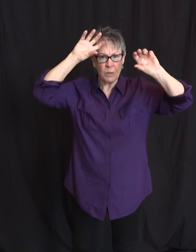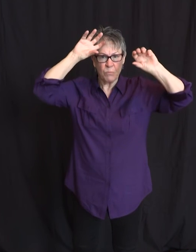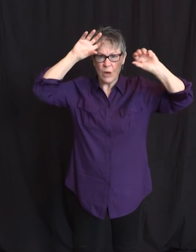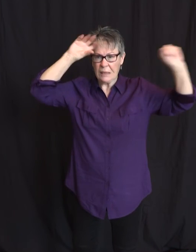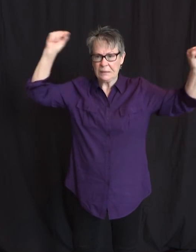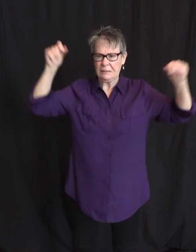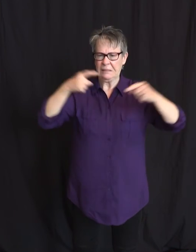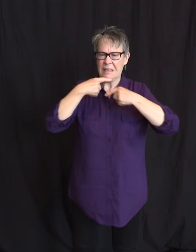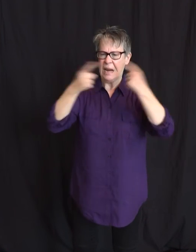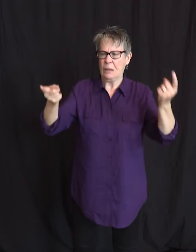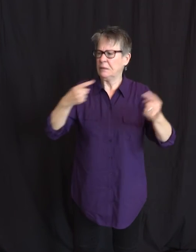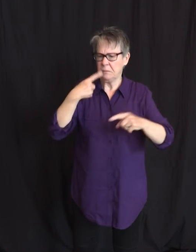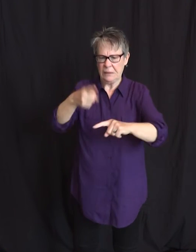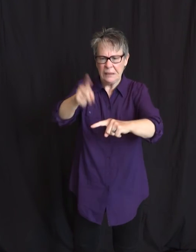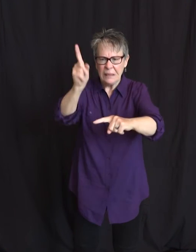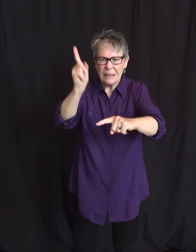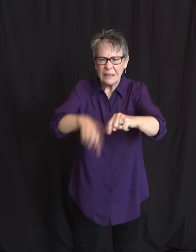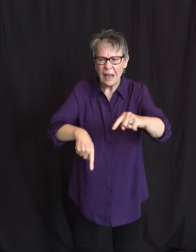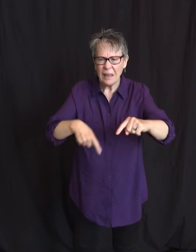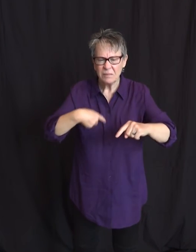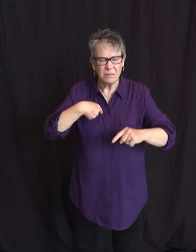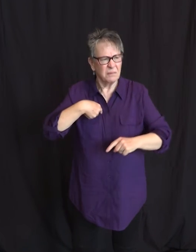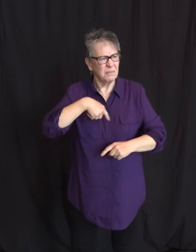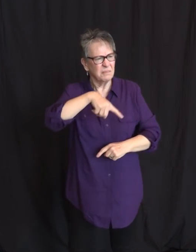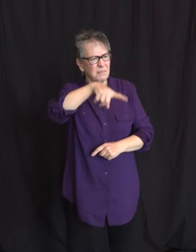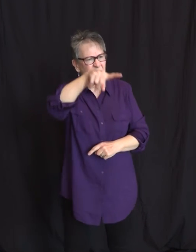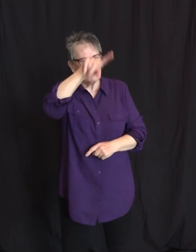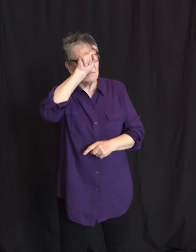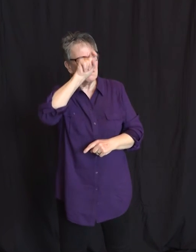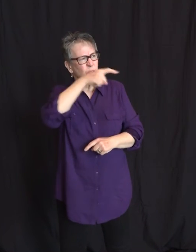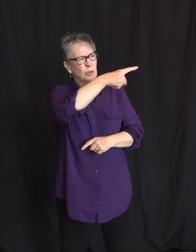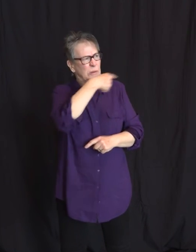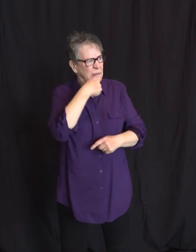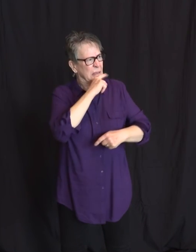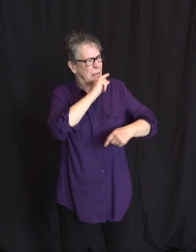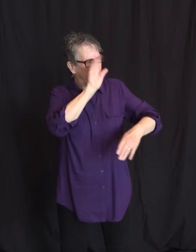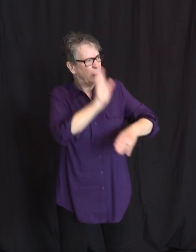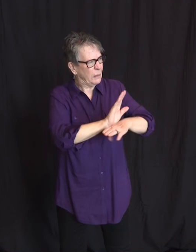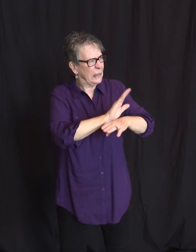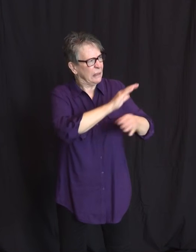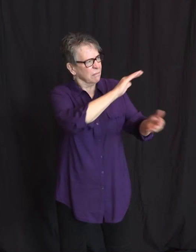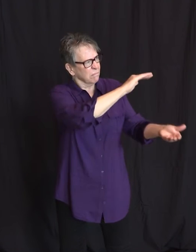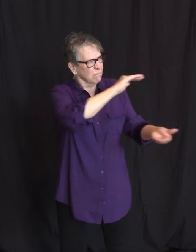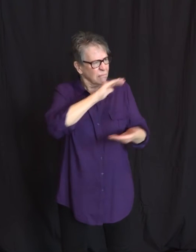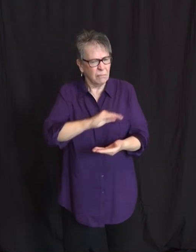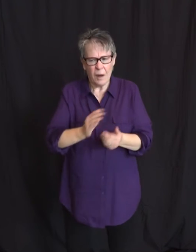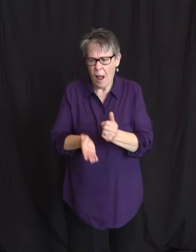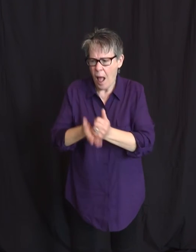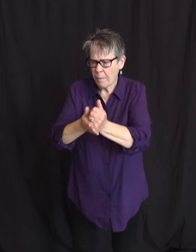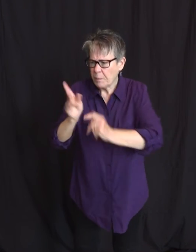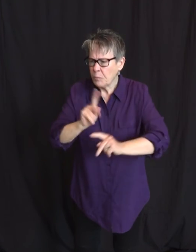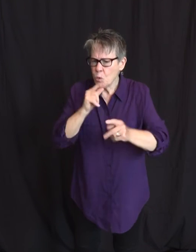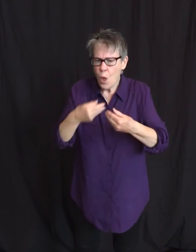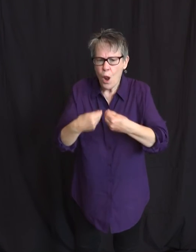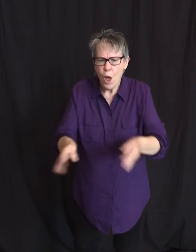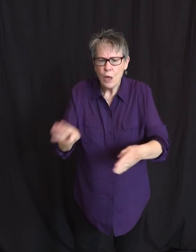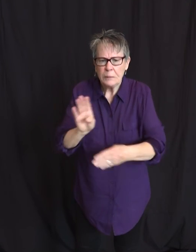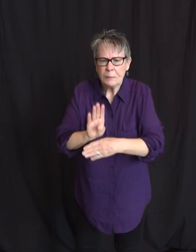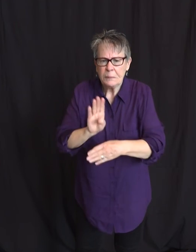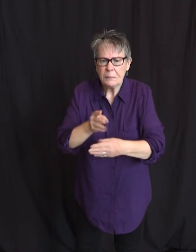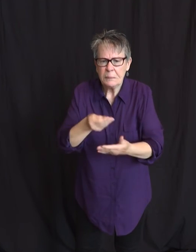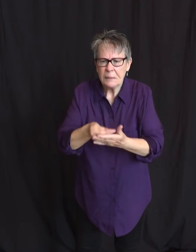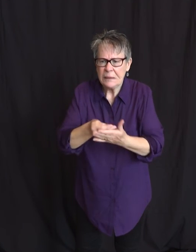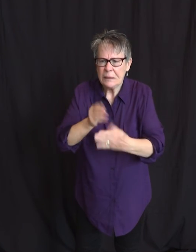a commitment that the money would be allowed for that purpose. And so what we've heard from the governor and I think other